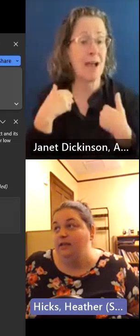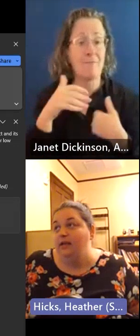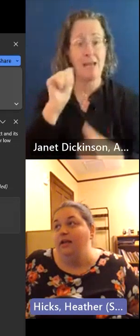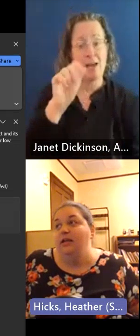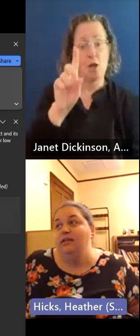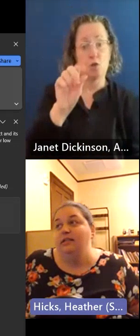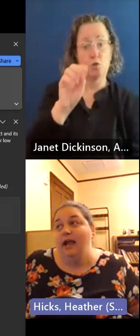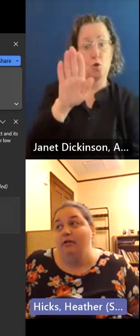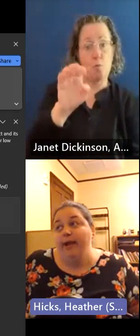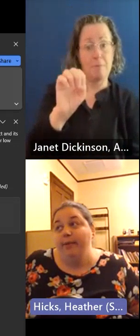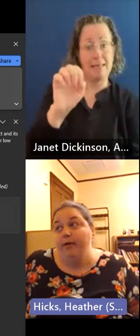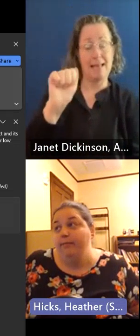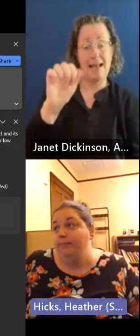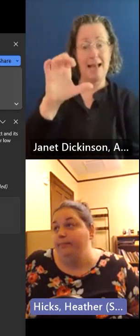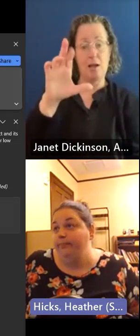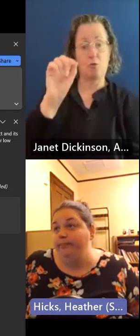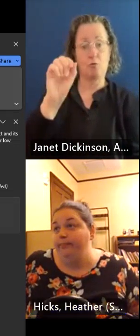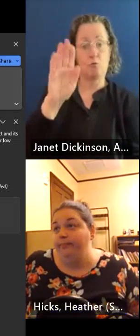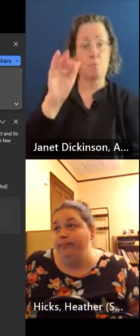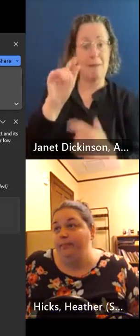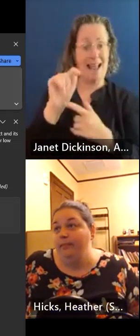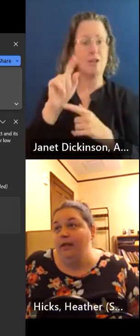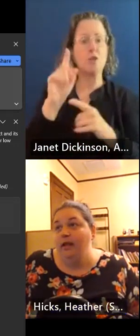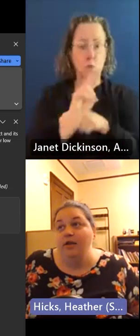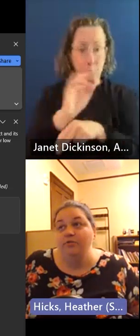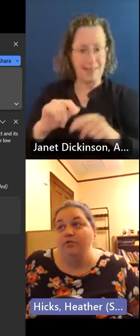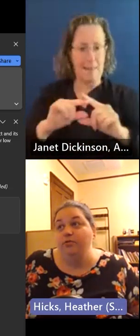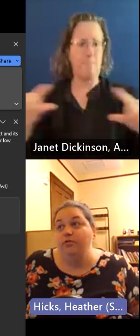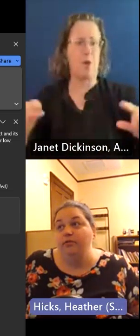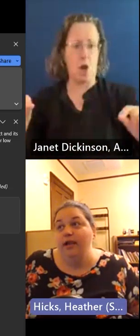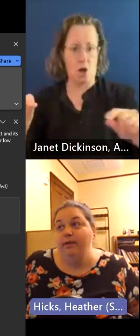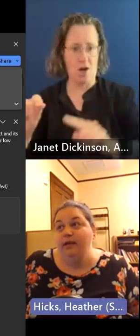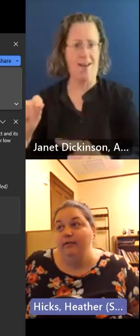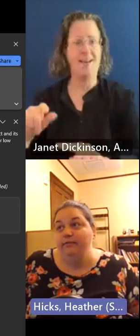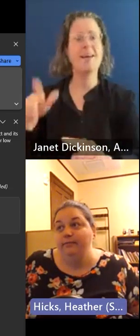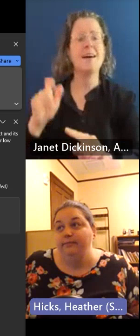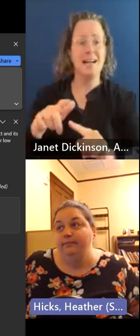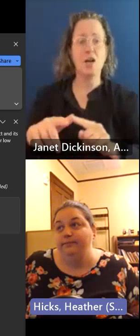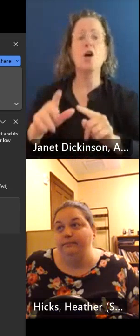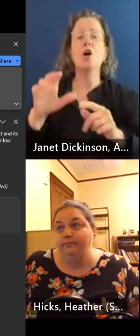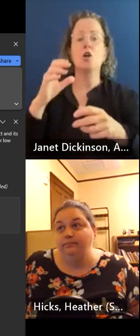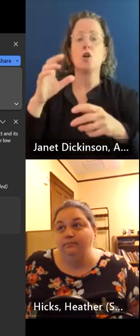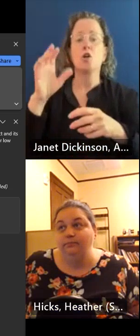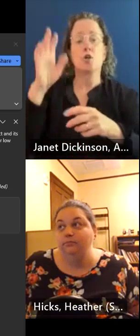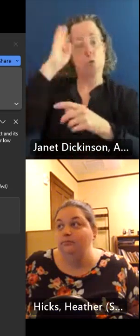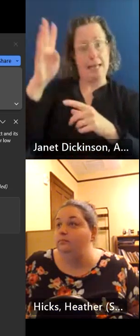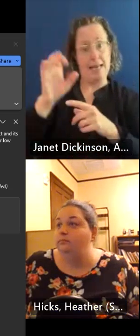have this, is the Acrobat bar, and you do create PDF.